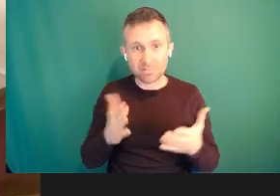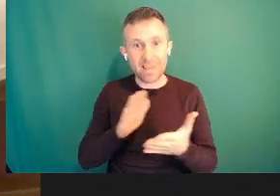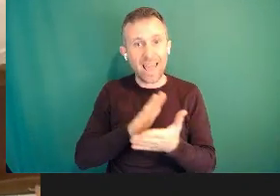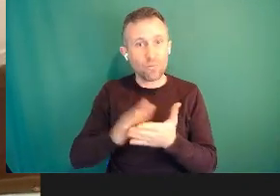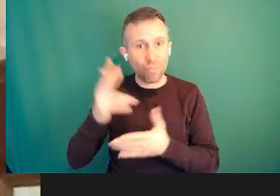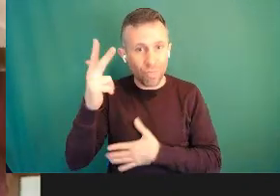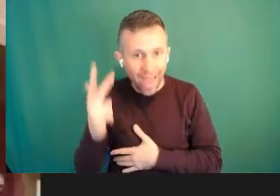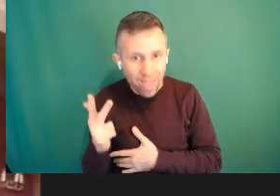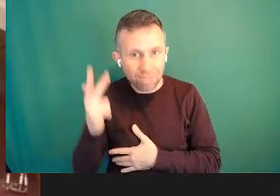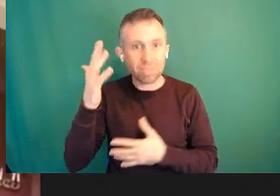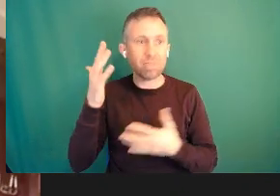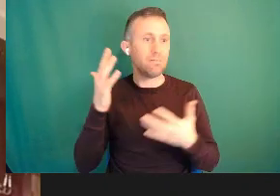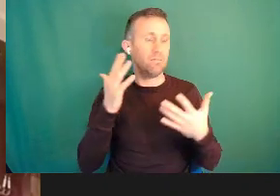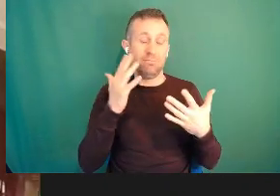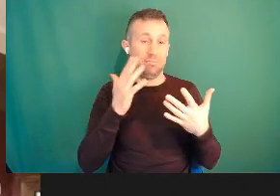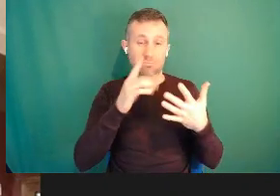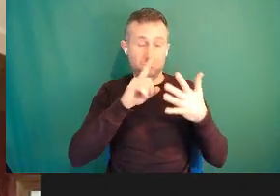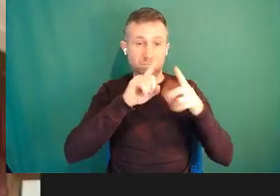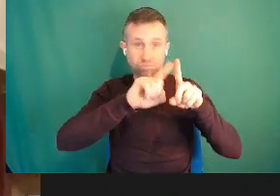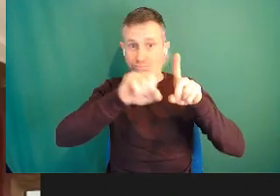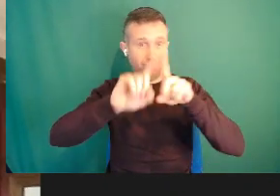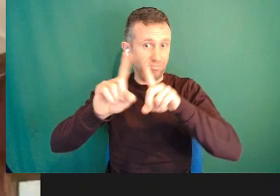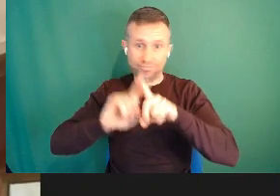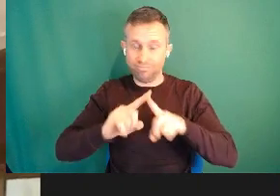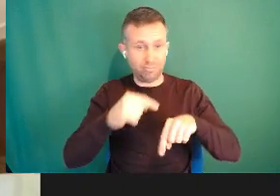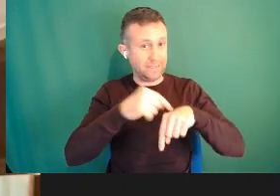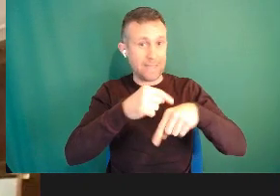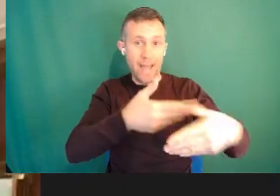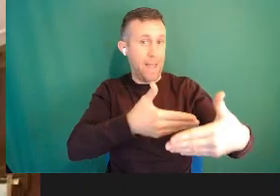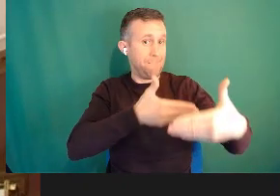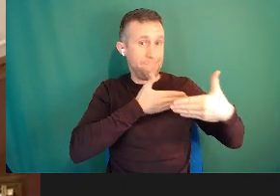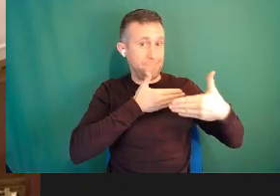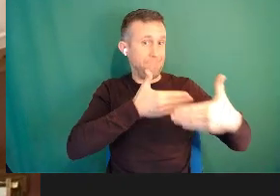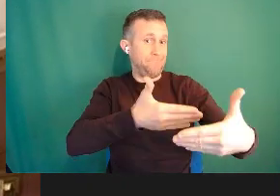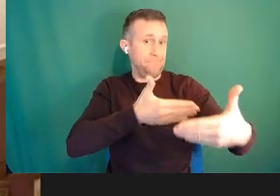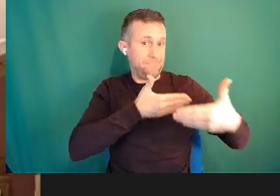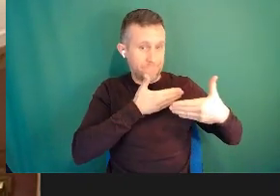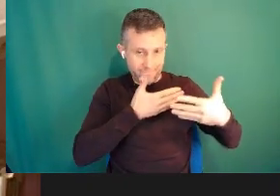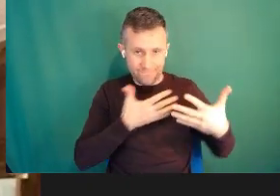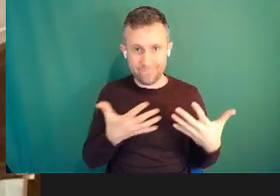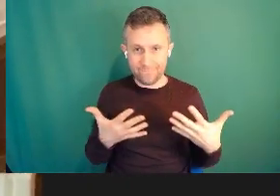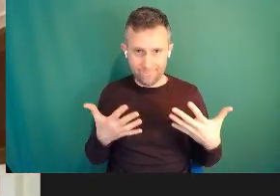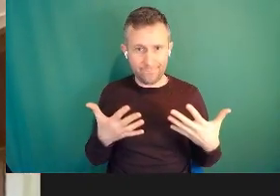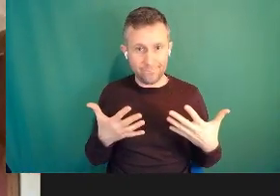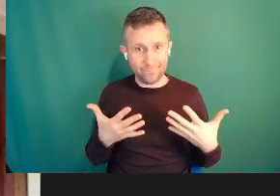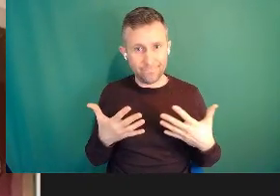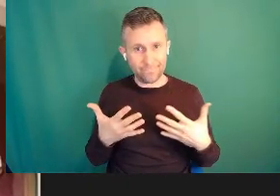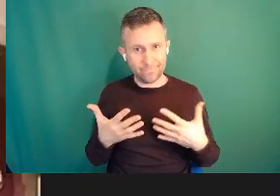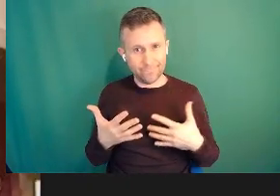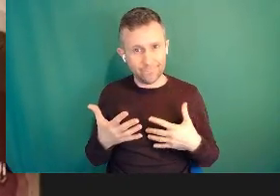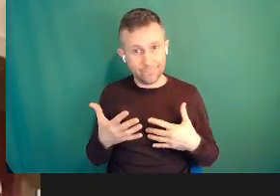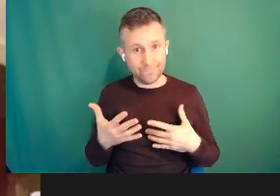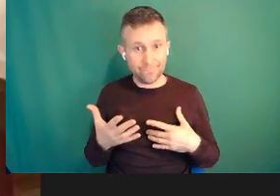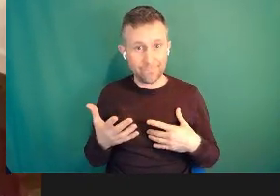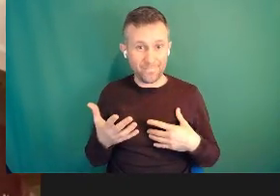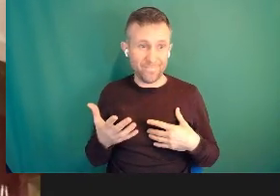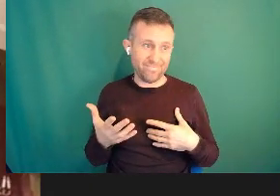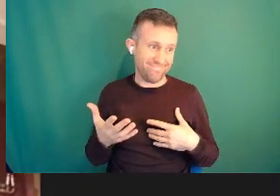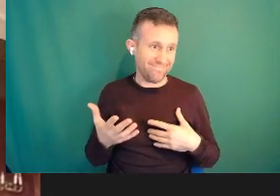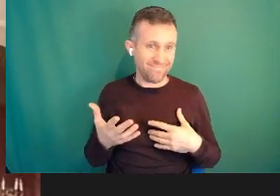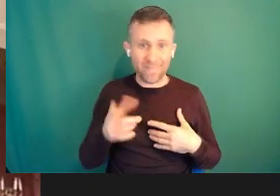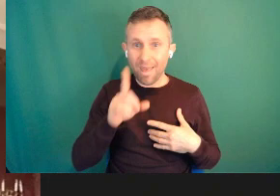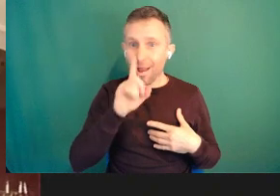that span, and I talked about Carew Riley putting on the facade. So we have stories that span 1,000 years